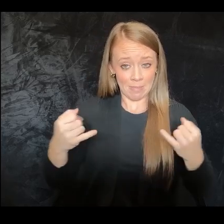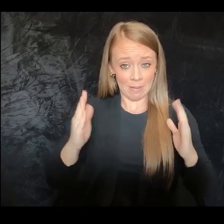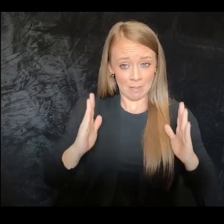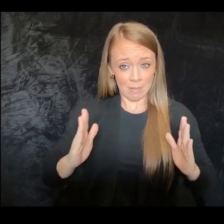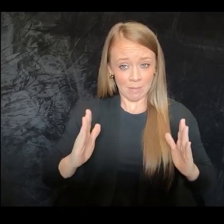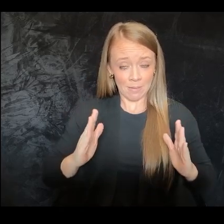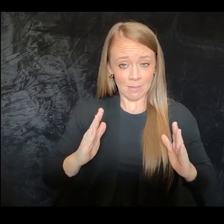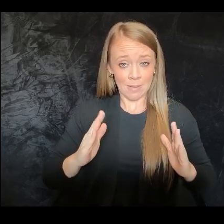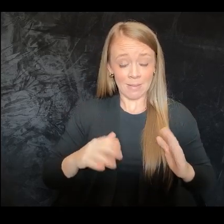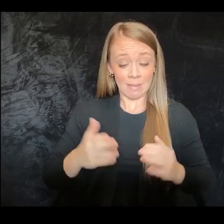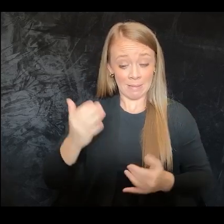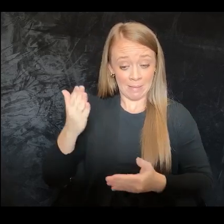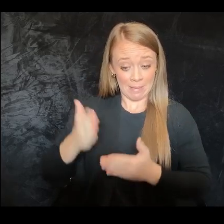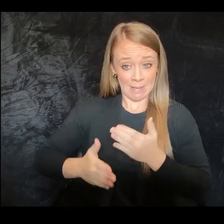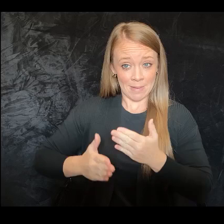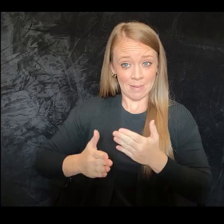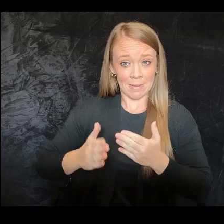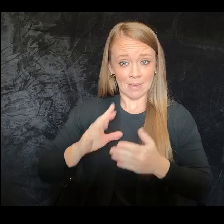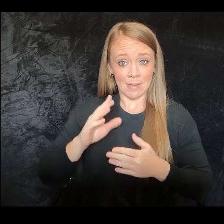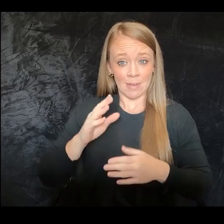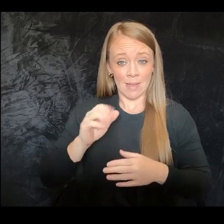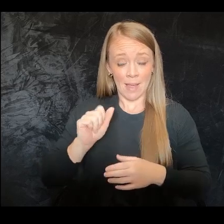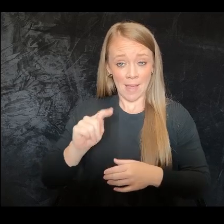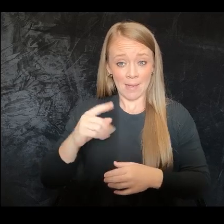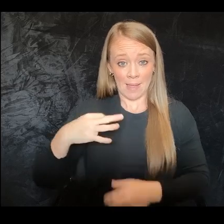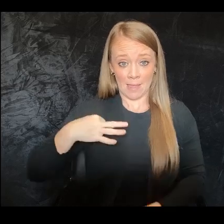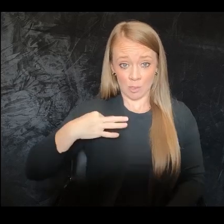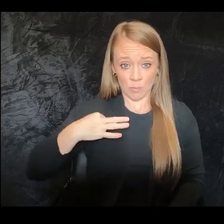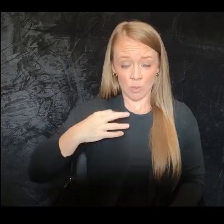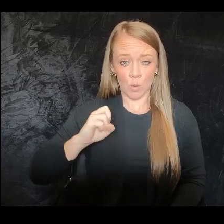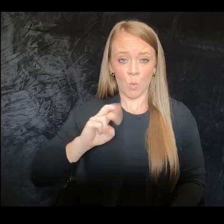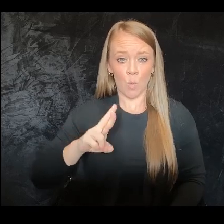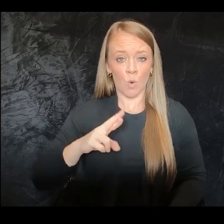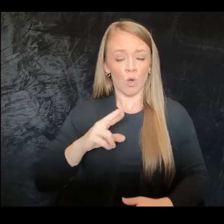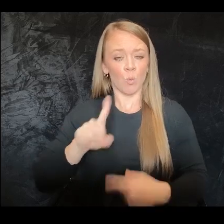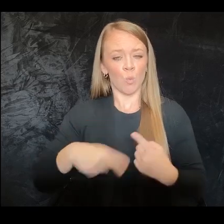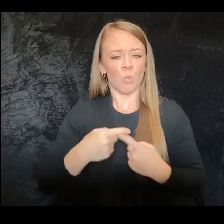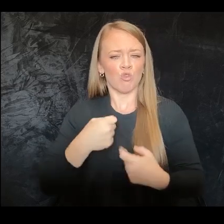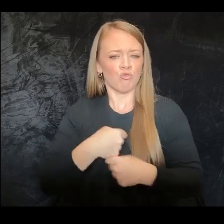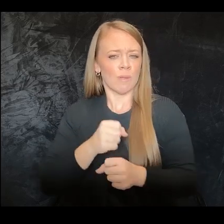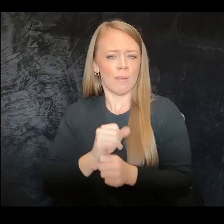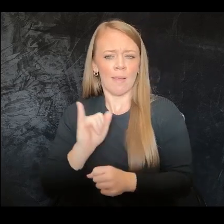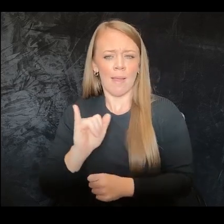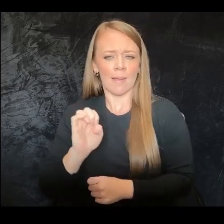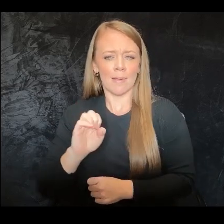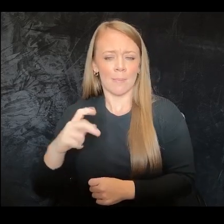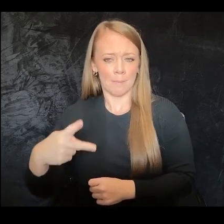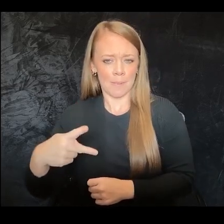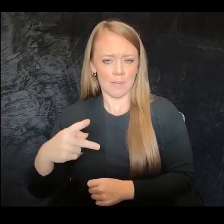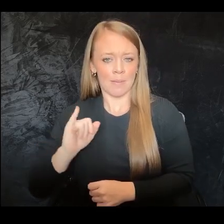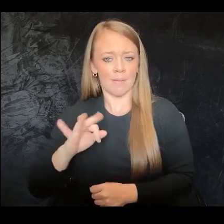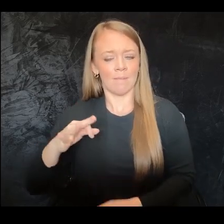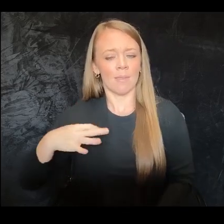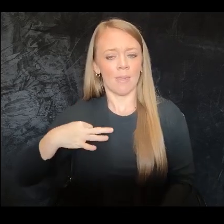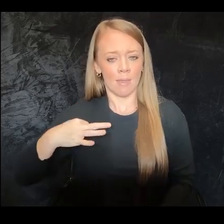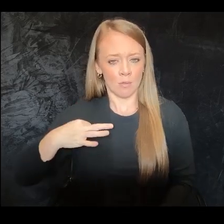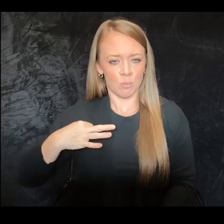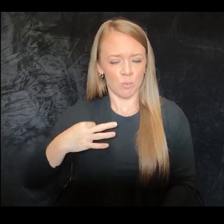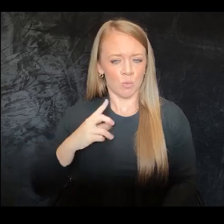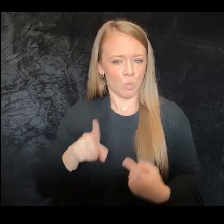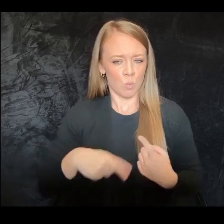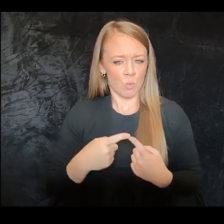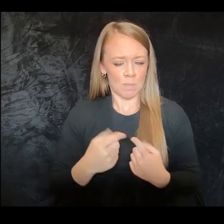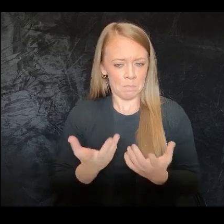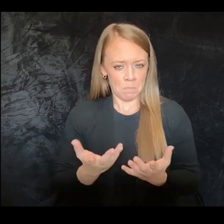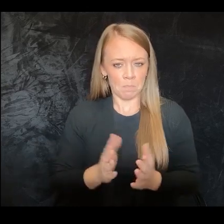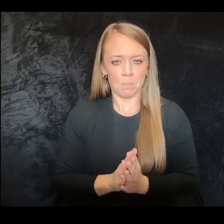at eligibility or the creation of an individual education program, IEP, if